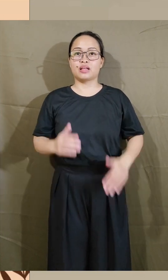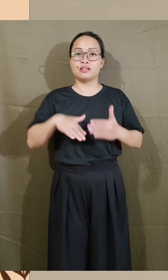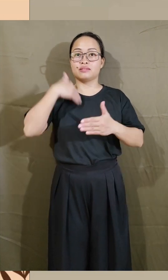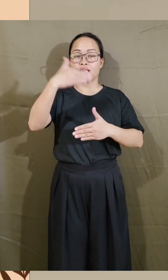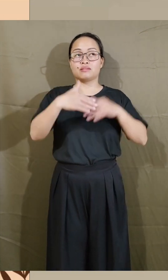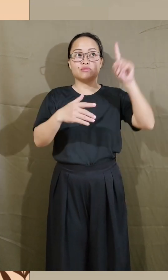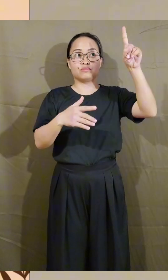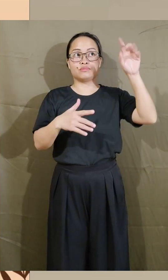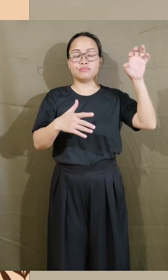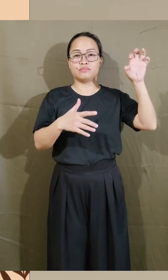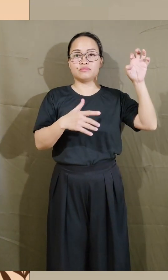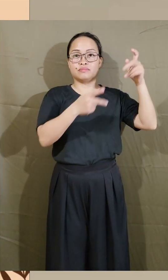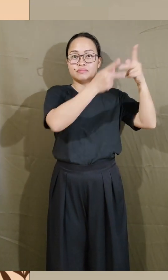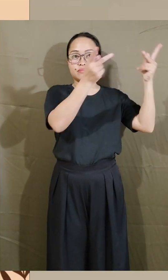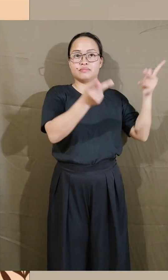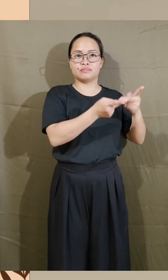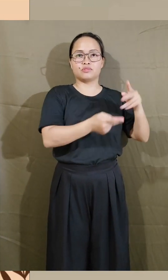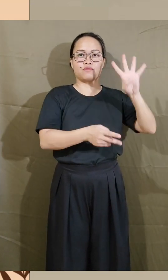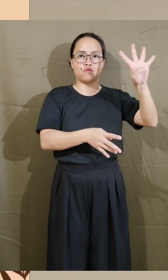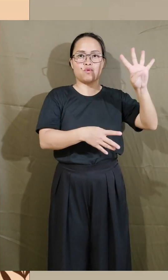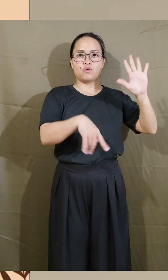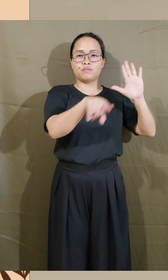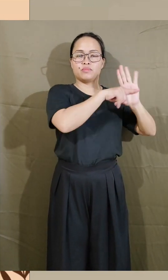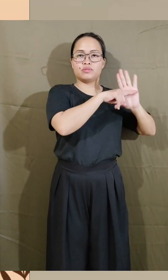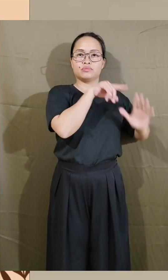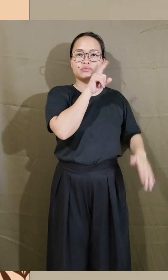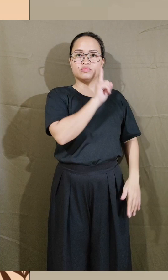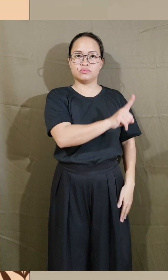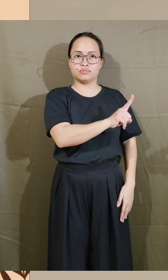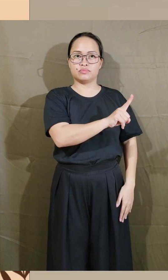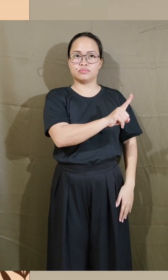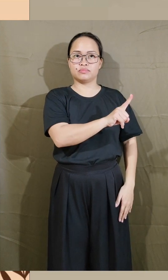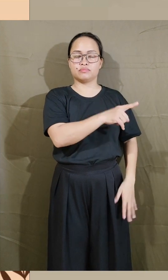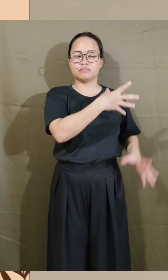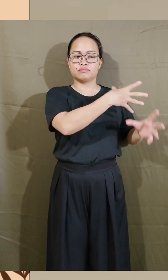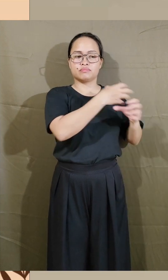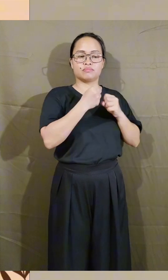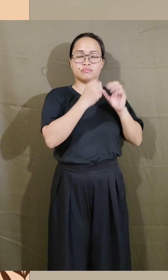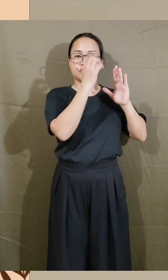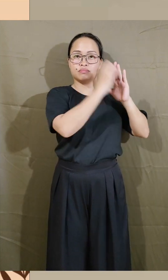Next, 4 minus 1. Let's take away 1 from 4.